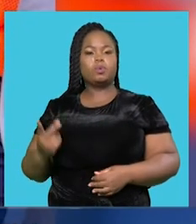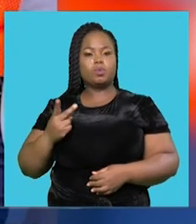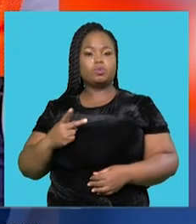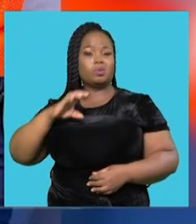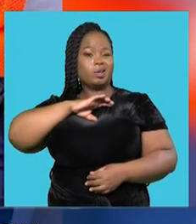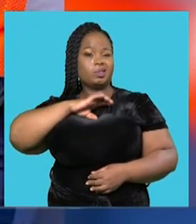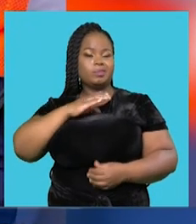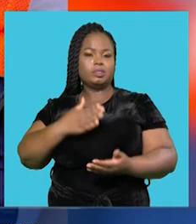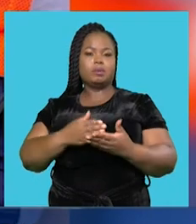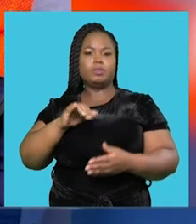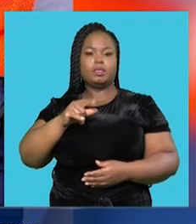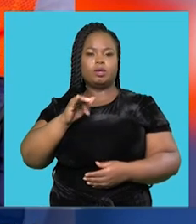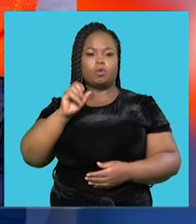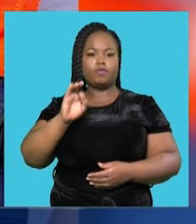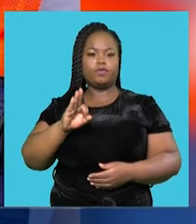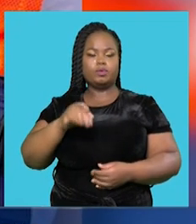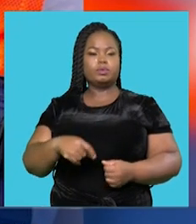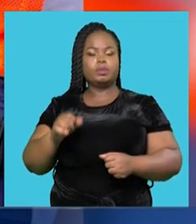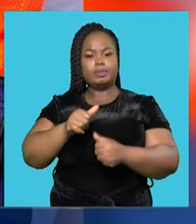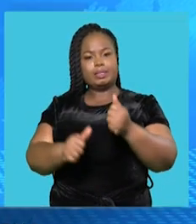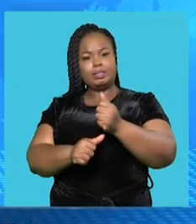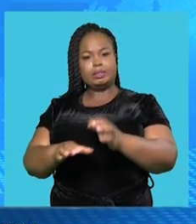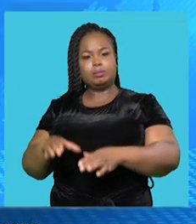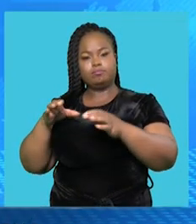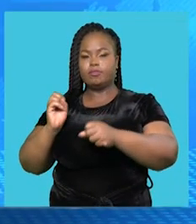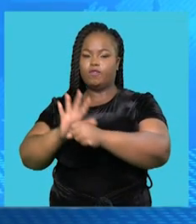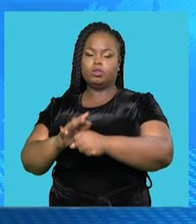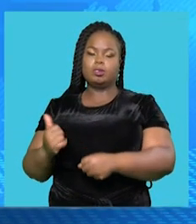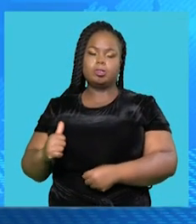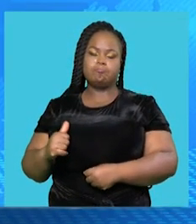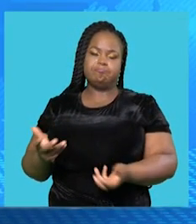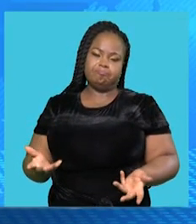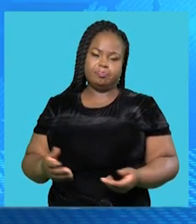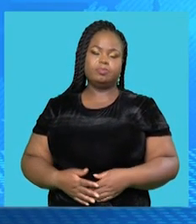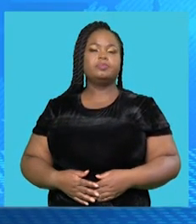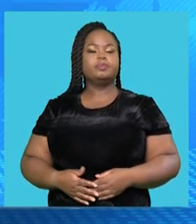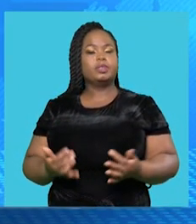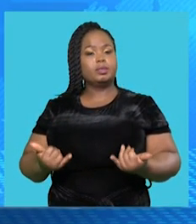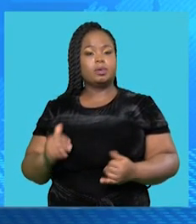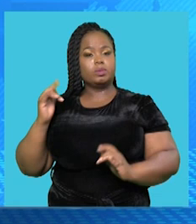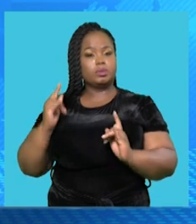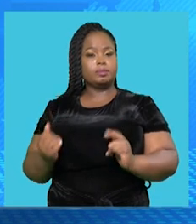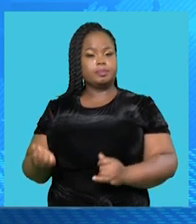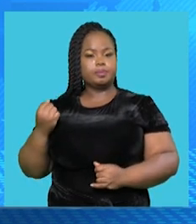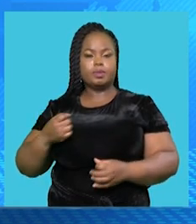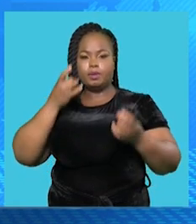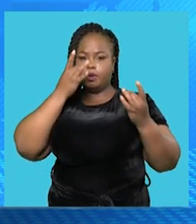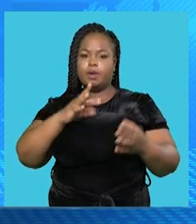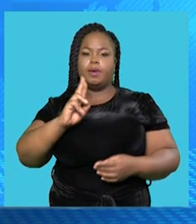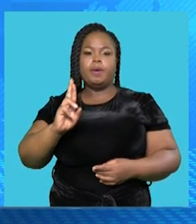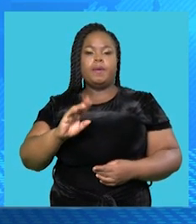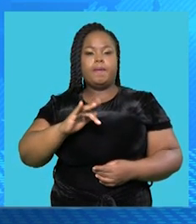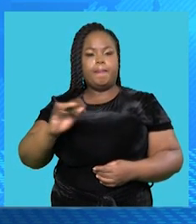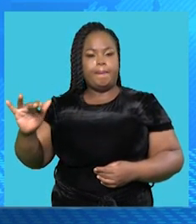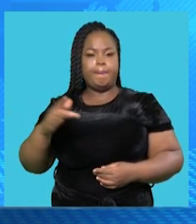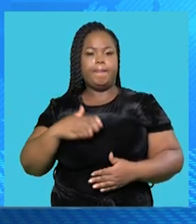customers feeding from Eikenhof substation is fortunately not affected by this. City Power has notified the Rainwater Board and is working